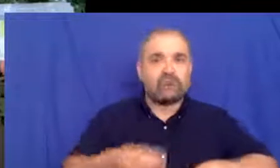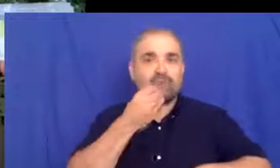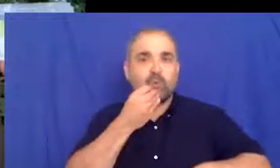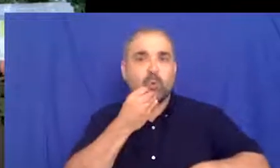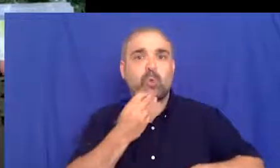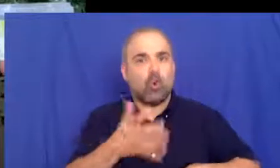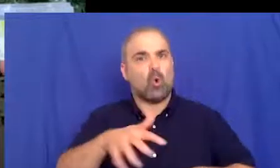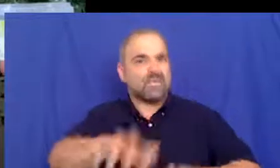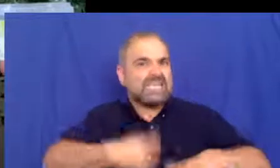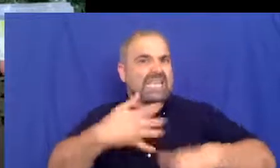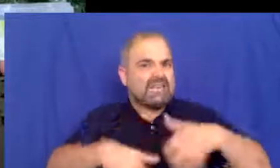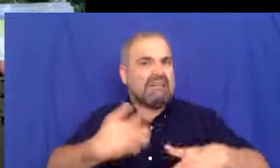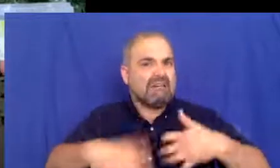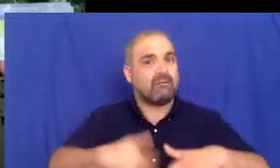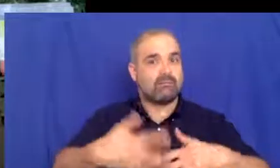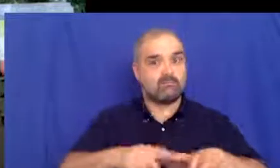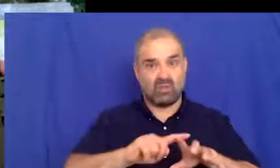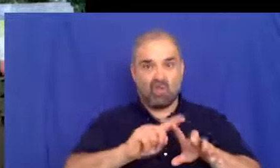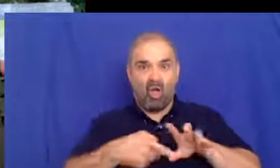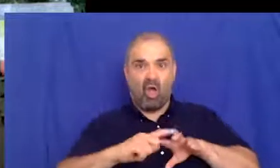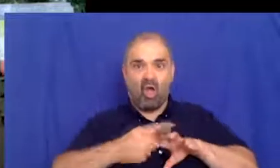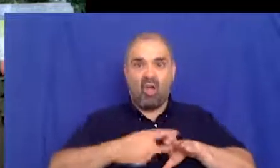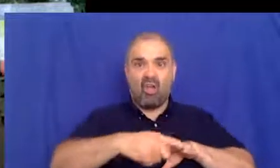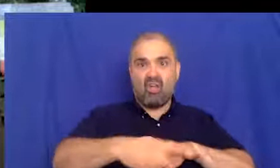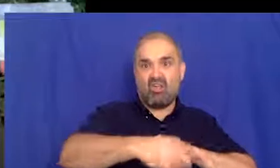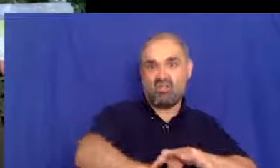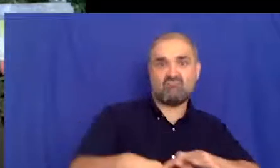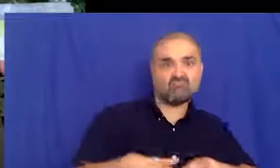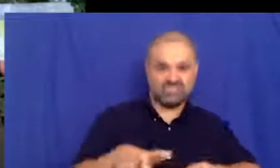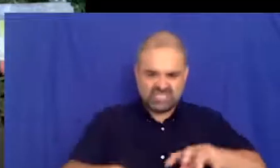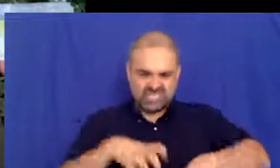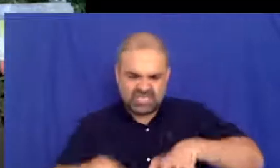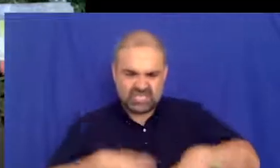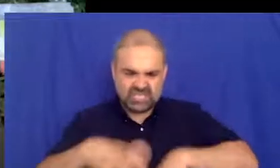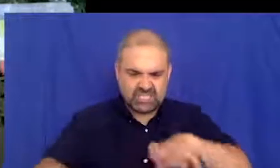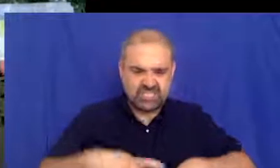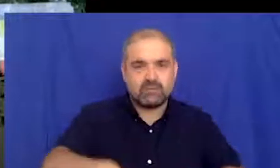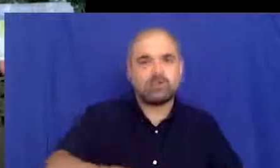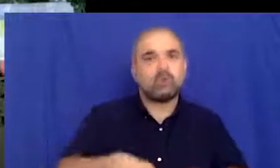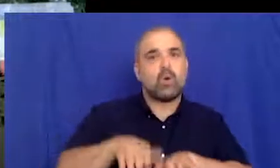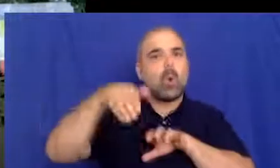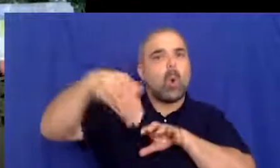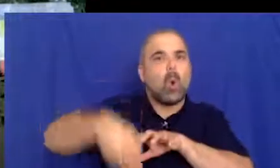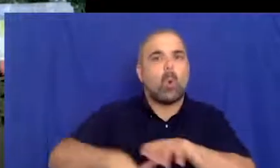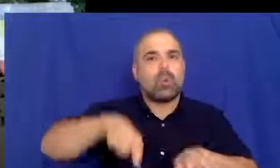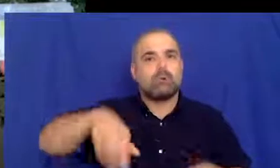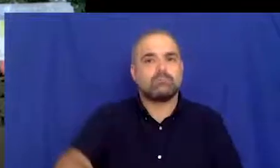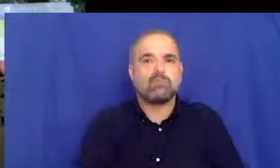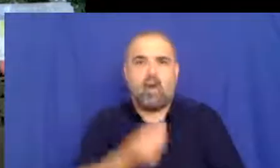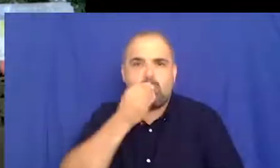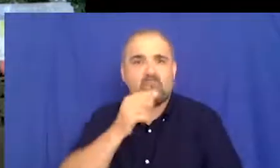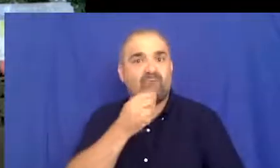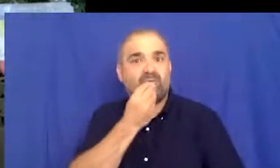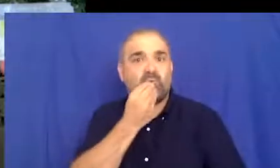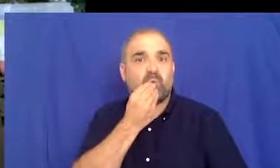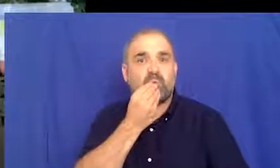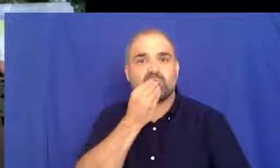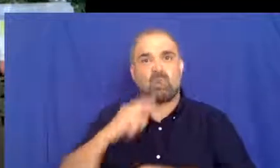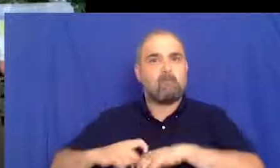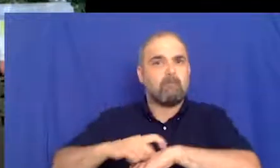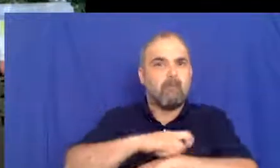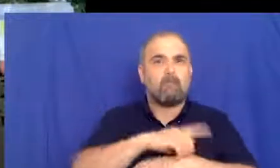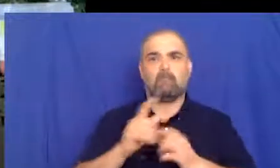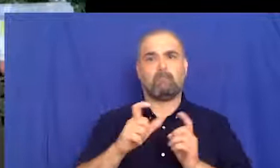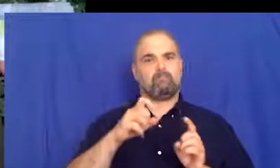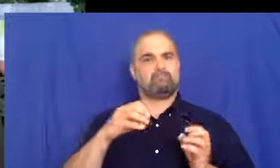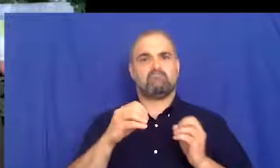foraging for favourite foods, but digging holes in the floor, basically. They're long, blunt claws, and they can use them for digging holes in the floor to look for their favourite foods, things like